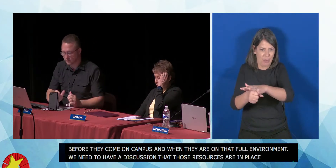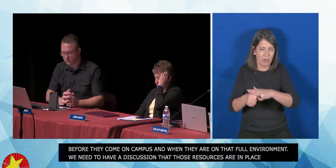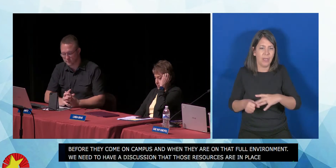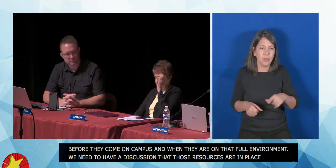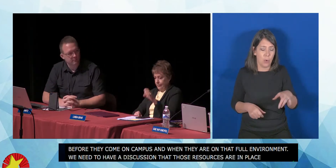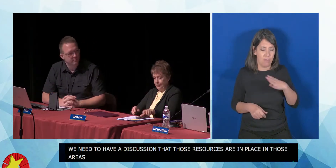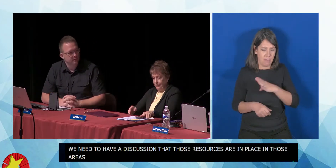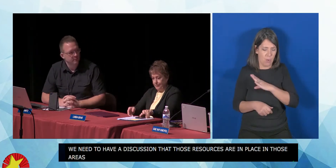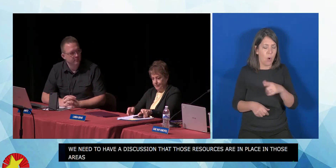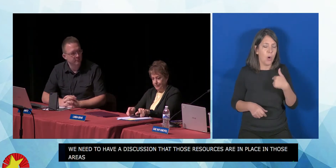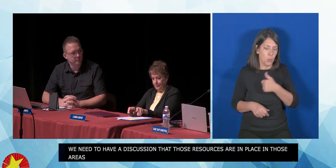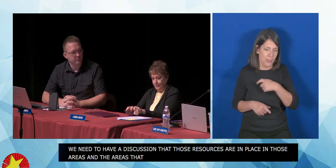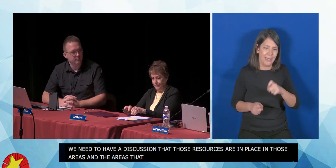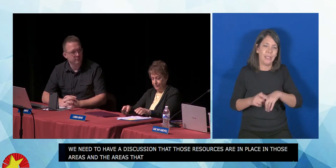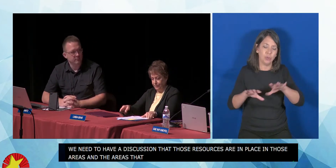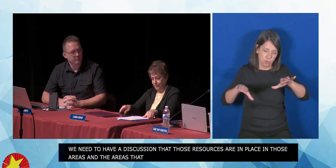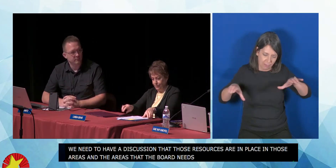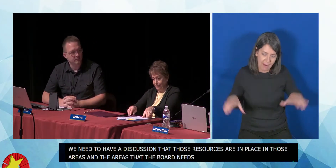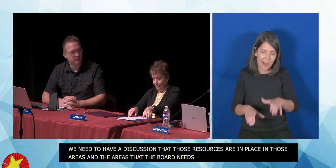to address.